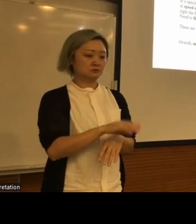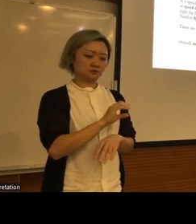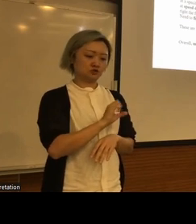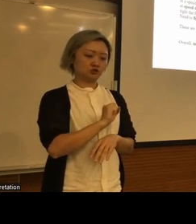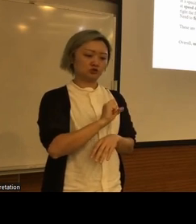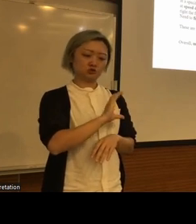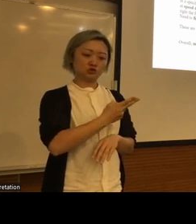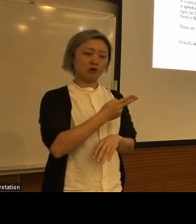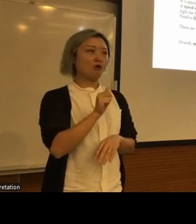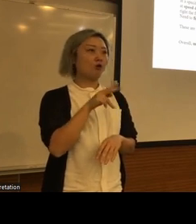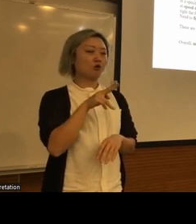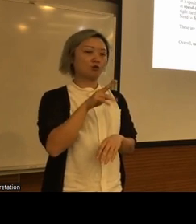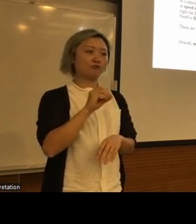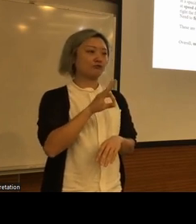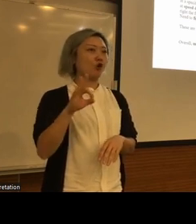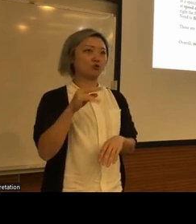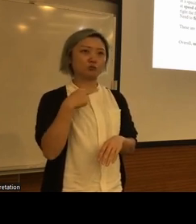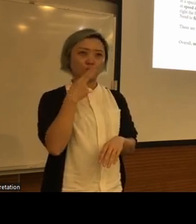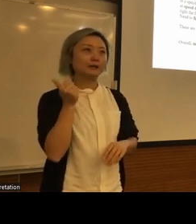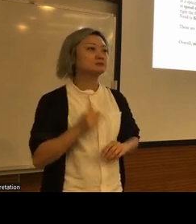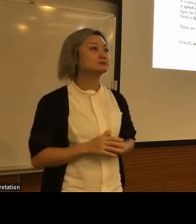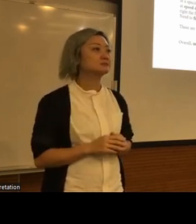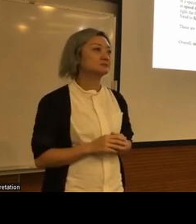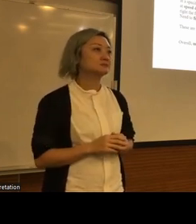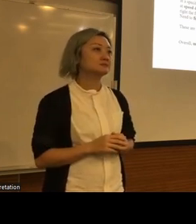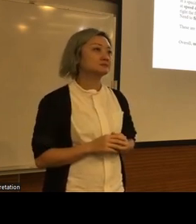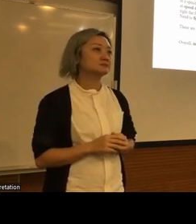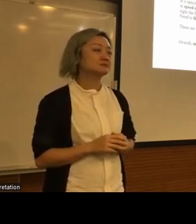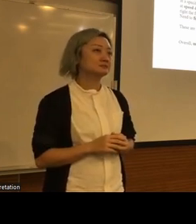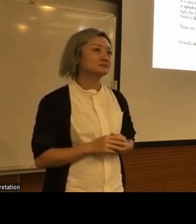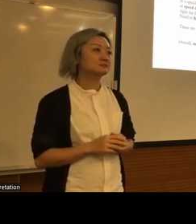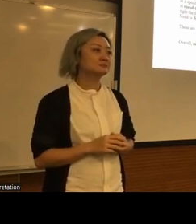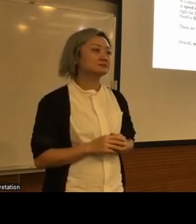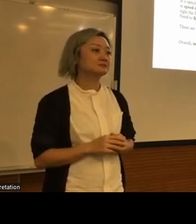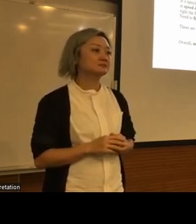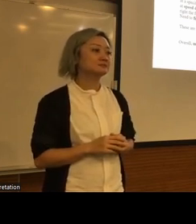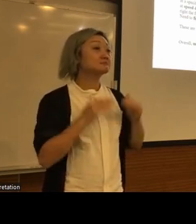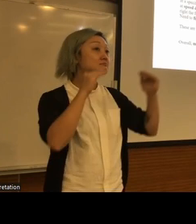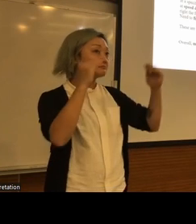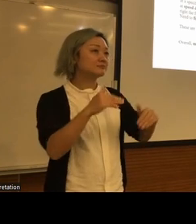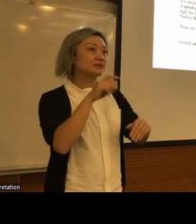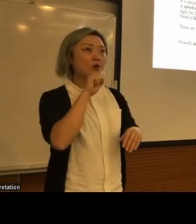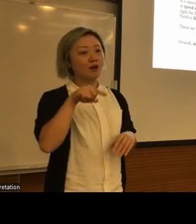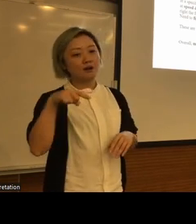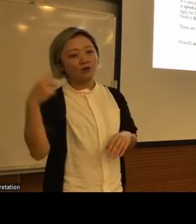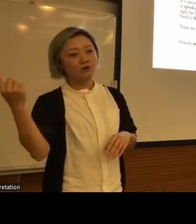And it was replicated, in other words, it was found again by